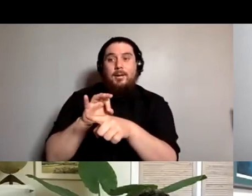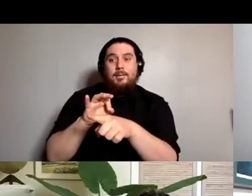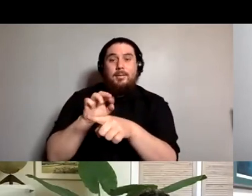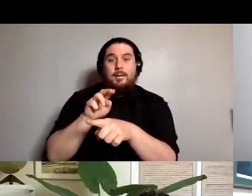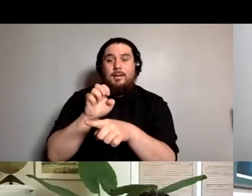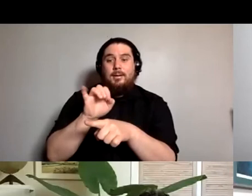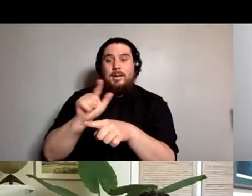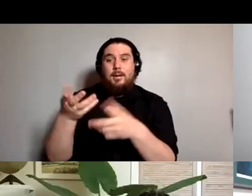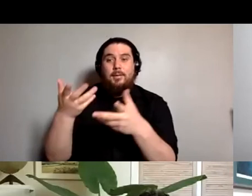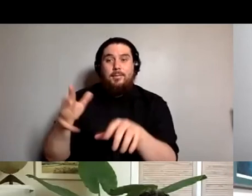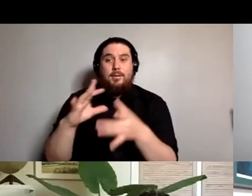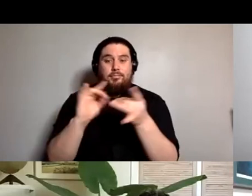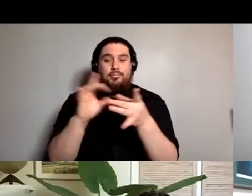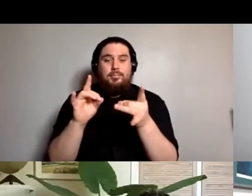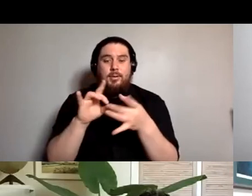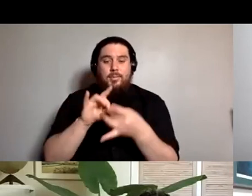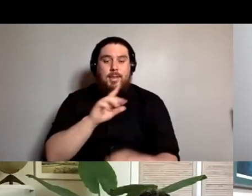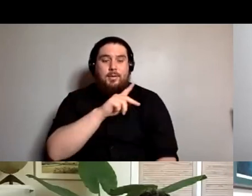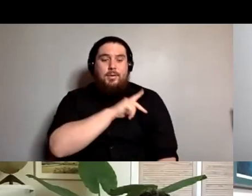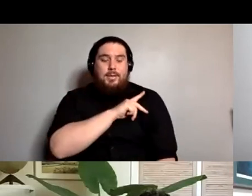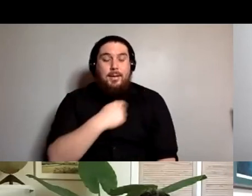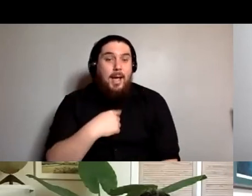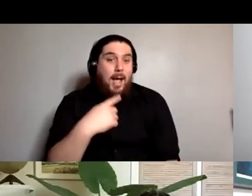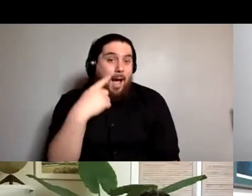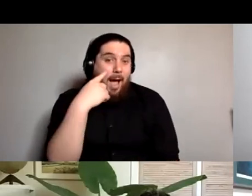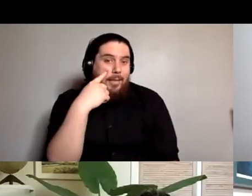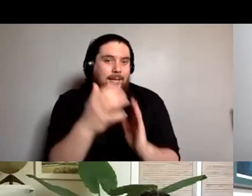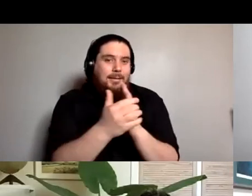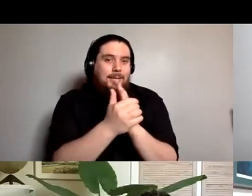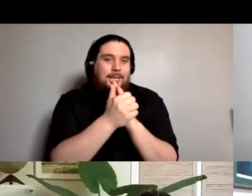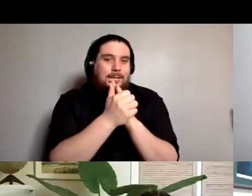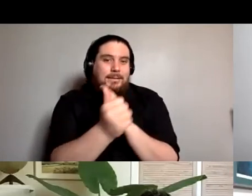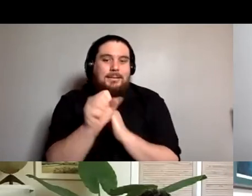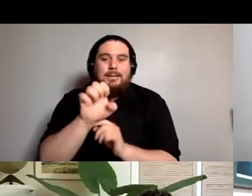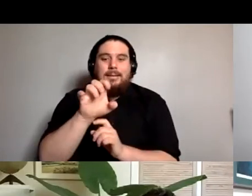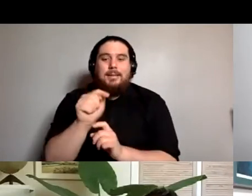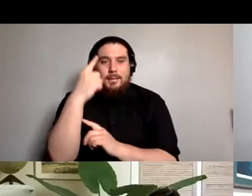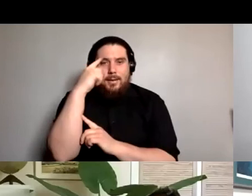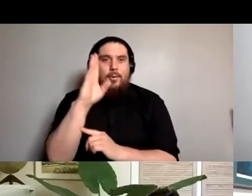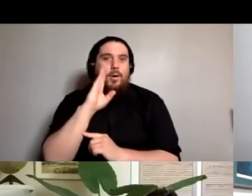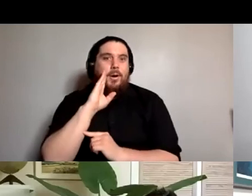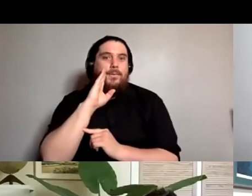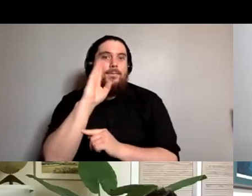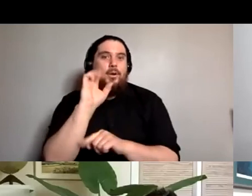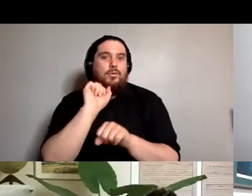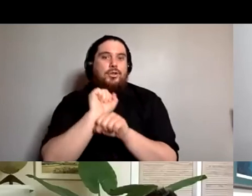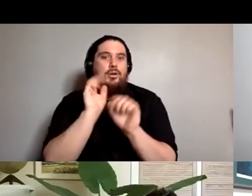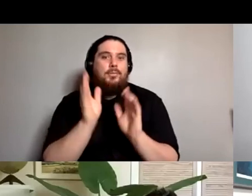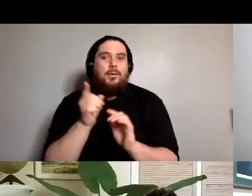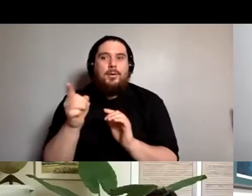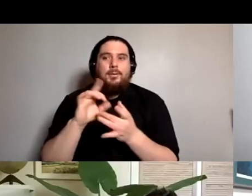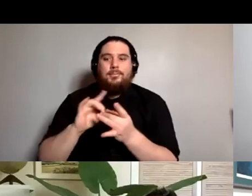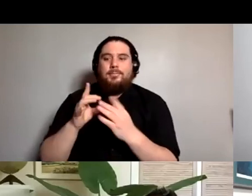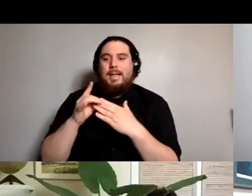terms of personality, I think the skill sets of the work of the future in terms of a leadership is so